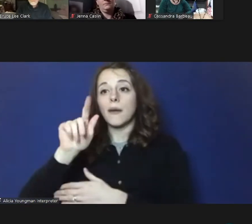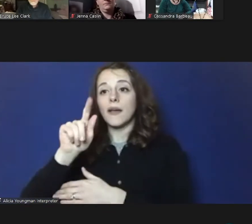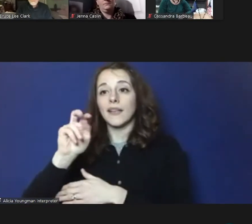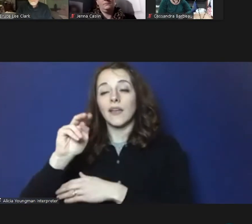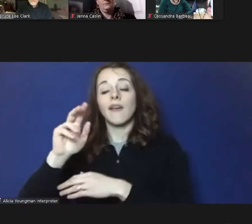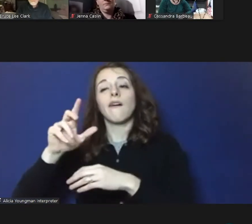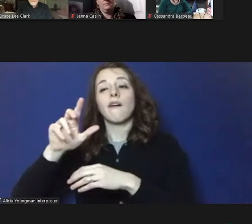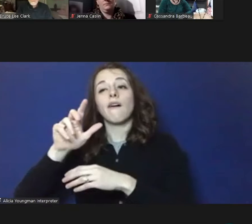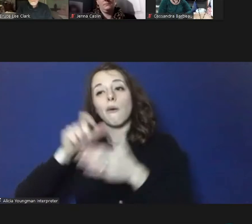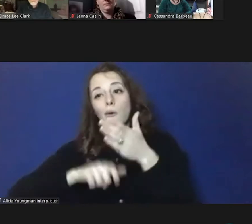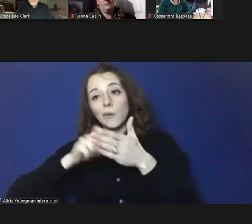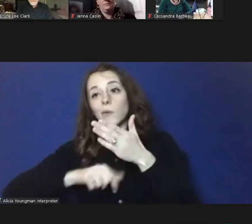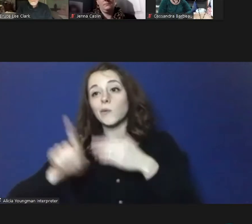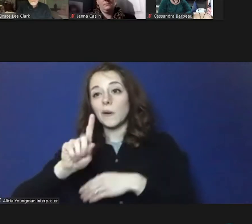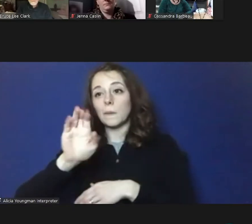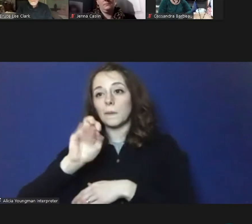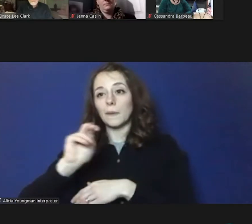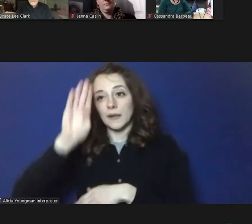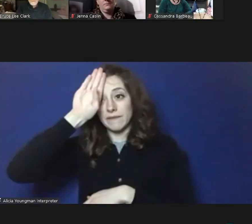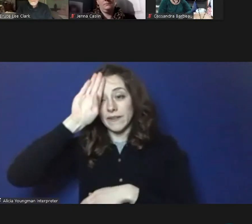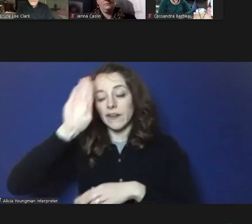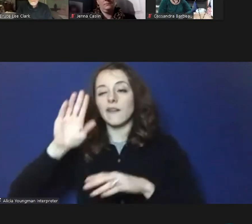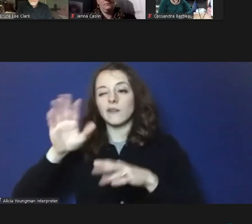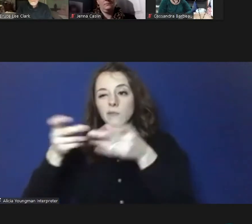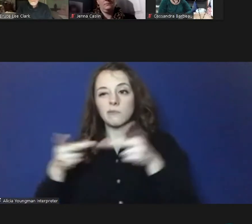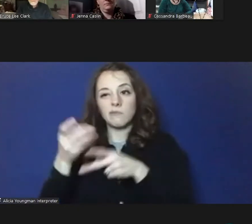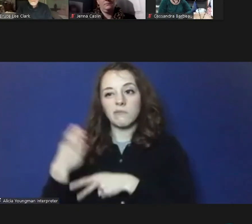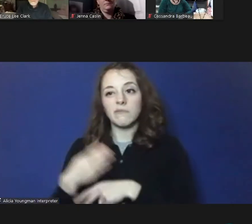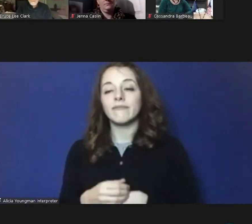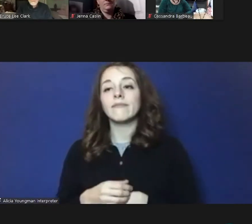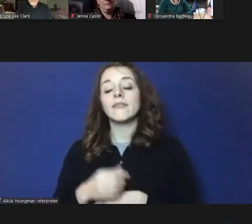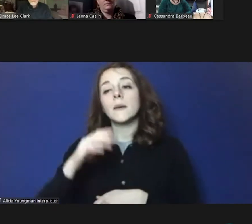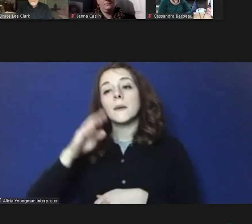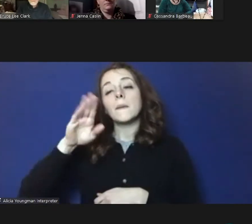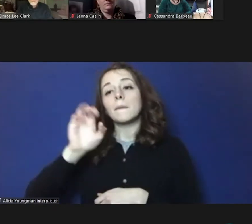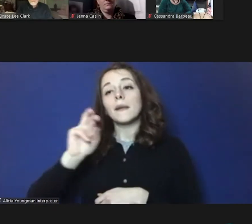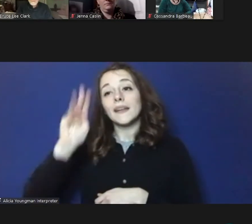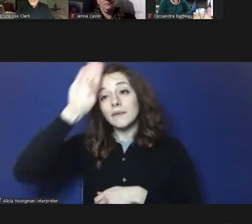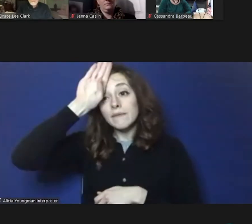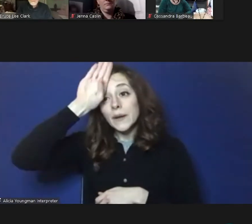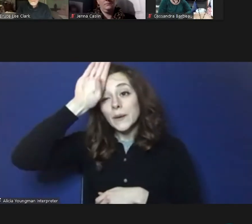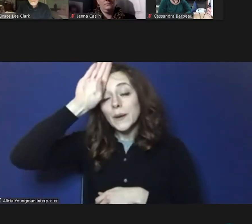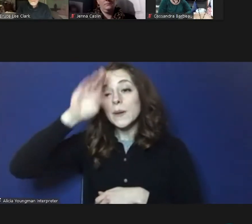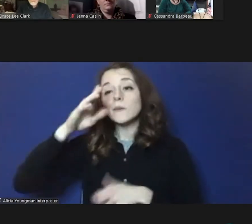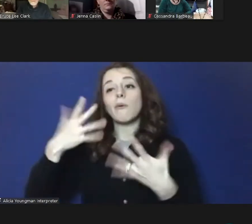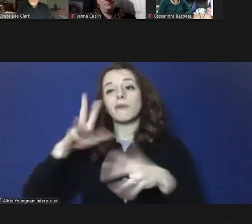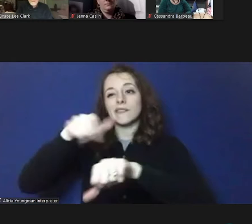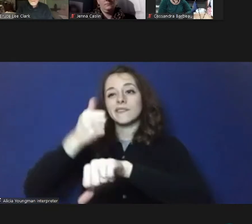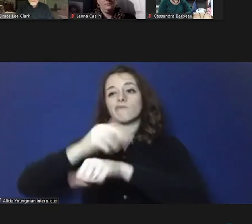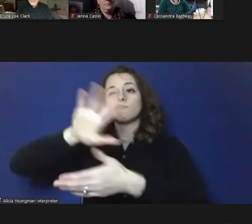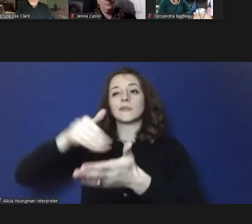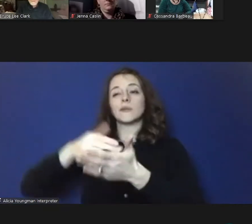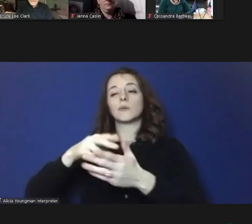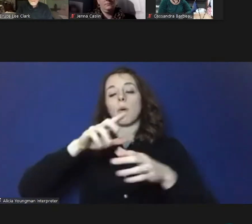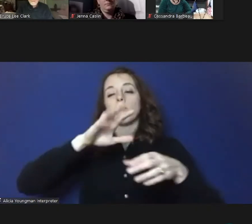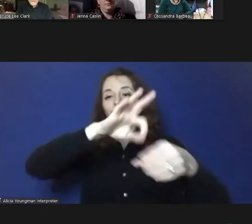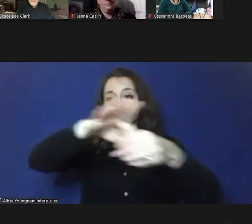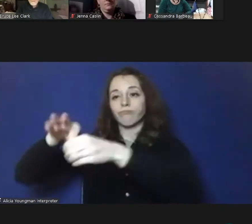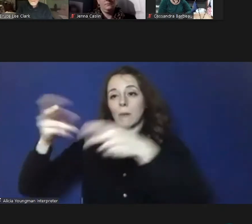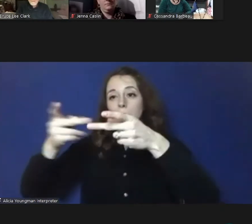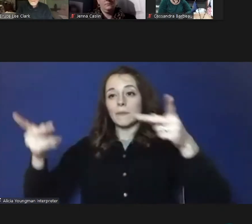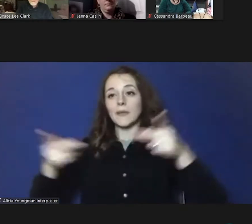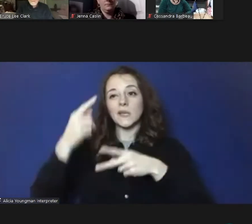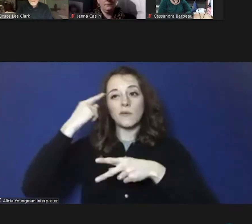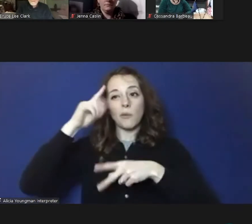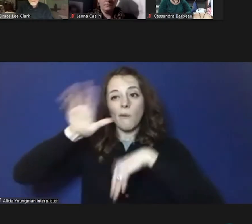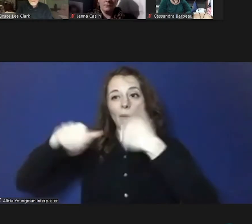the Bennington Fire Facility. The Bennington Fire Facility, above mentioned, is hereby established as the central polling place for those on the